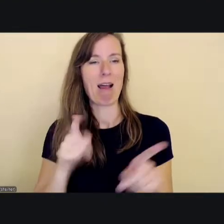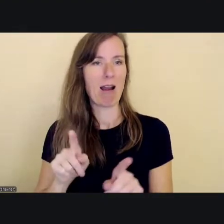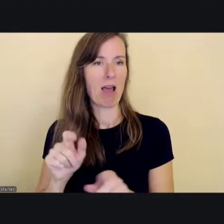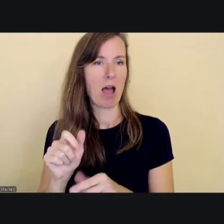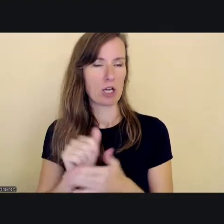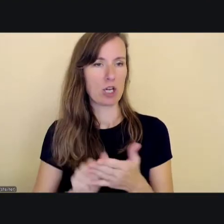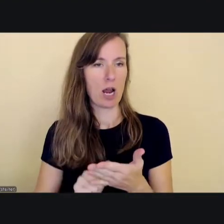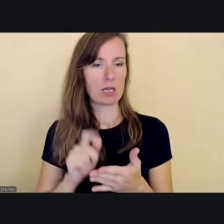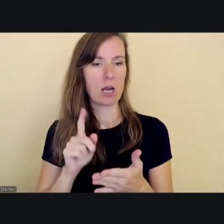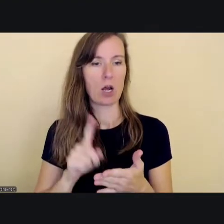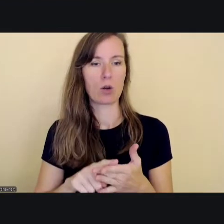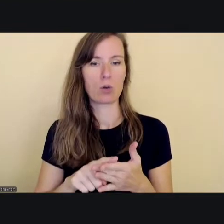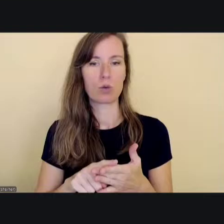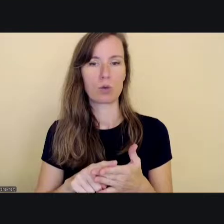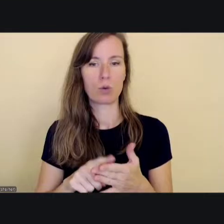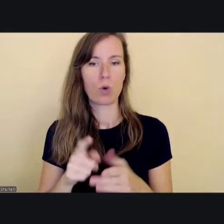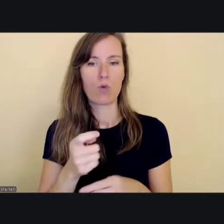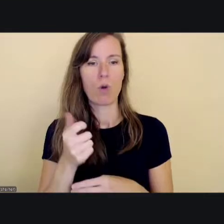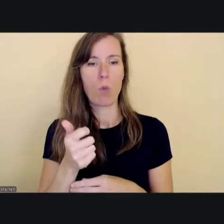9:25.